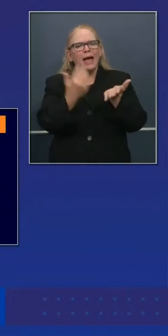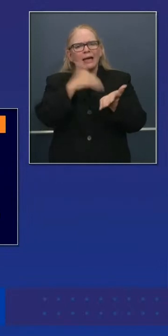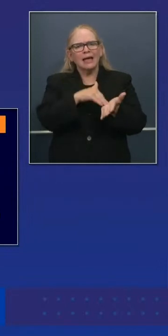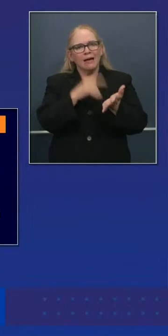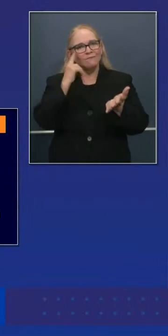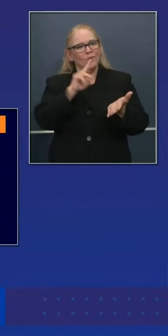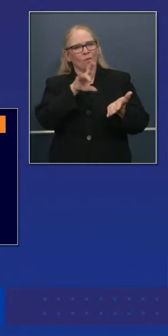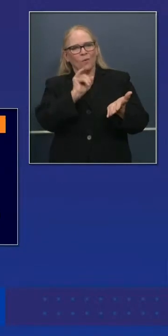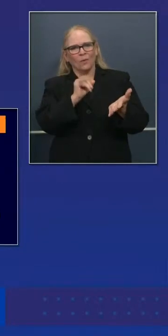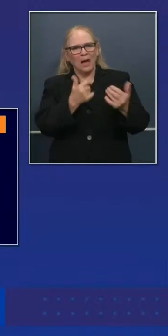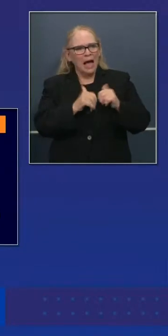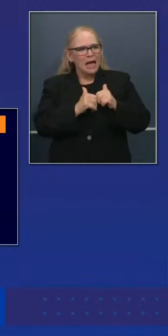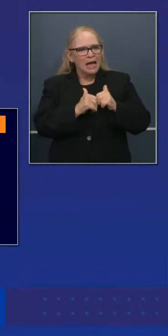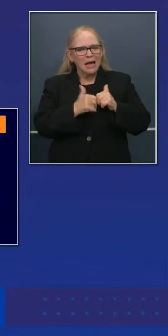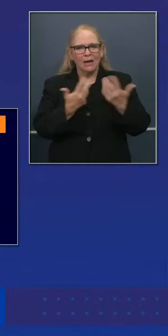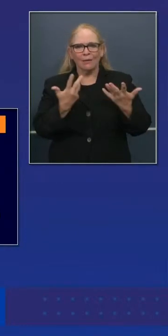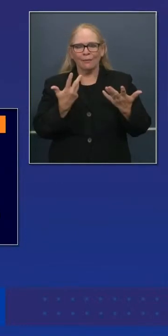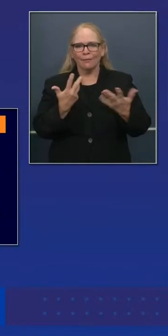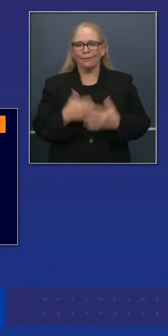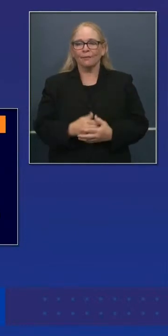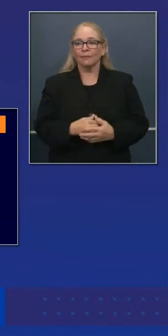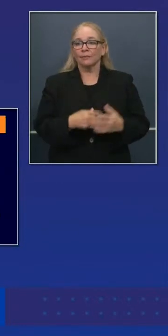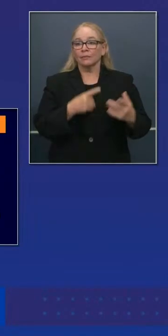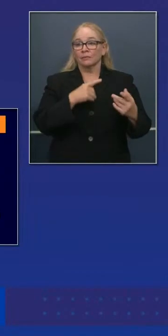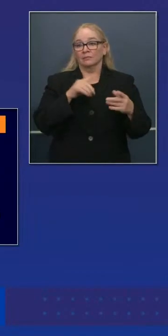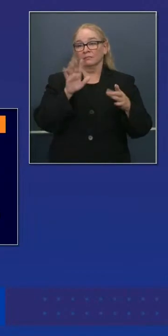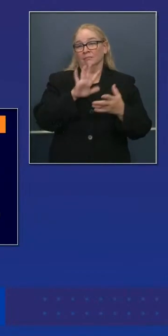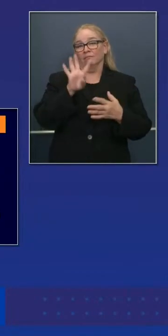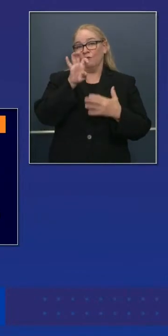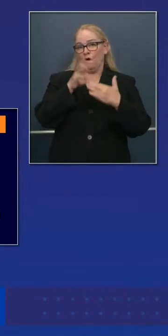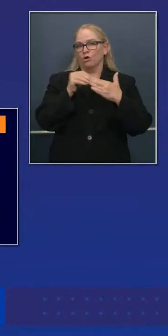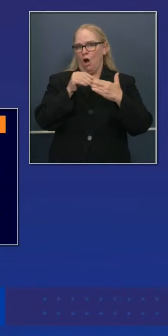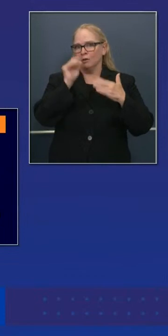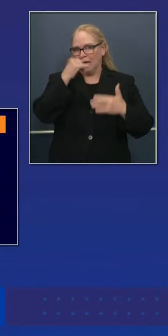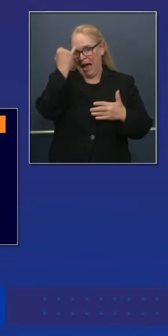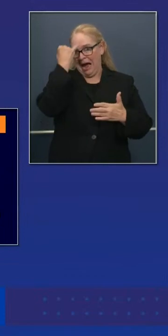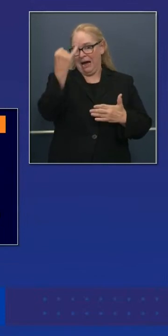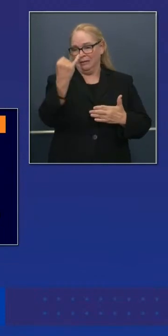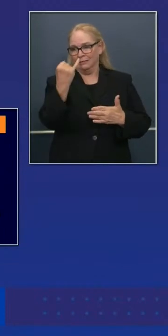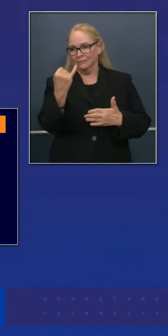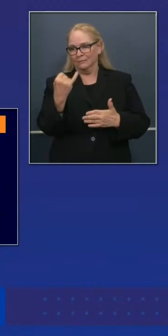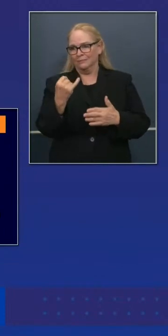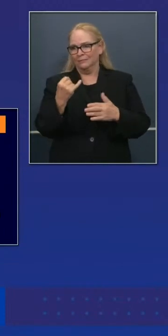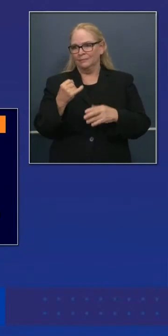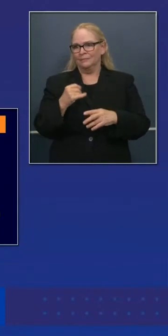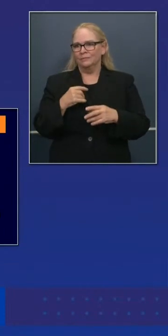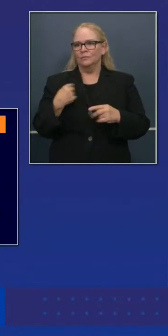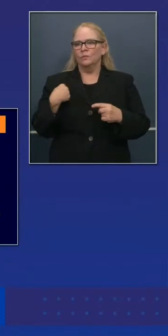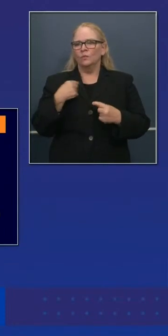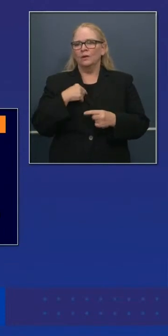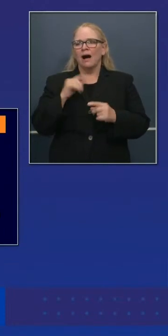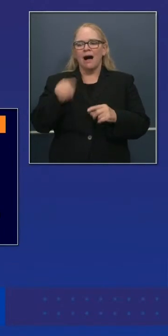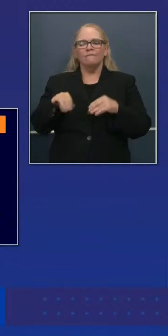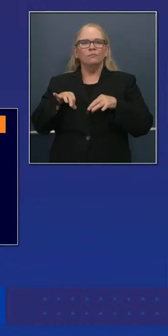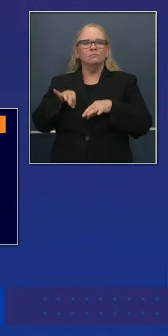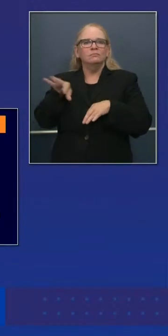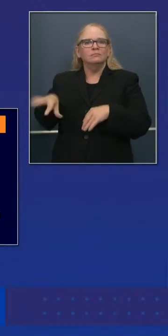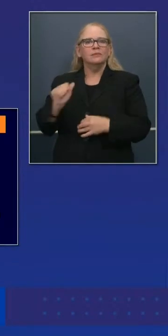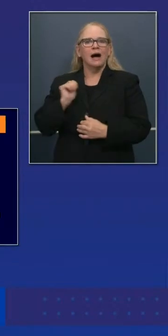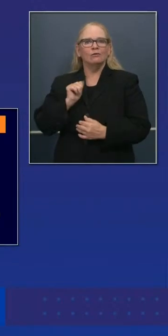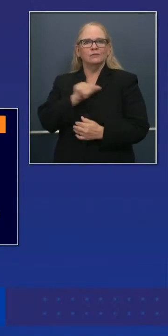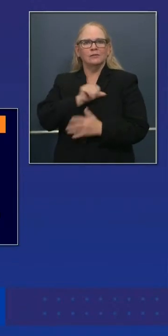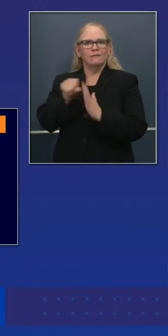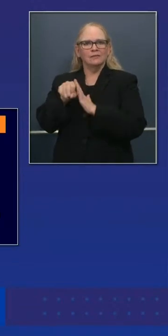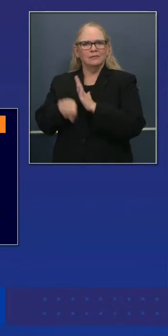$400, not $600 additional contribution. The responsibility under this new executive order,